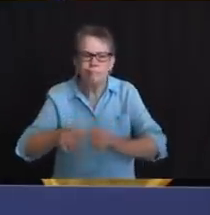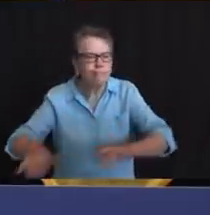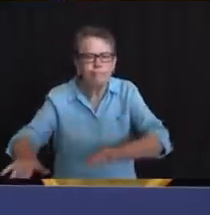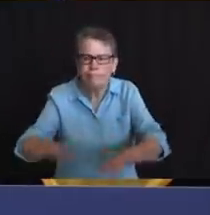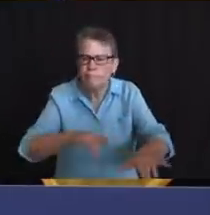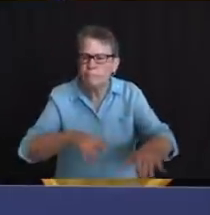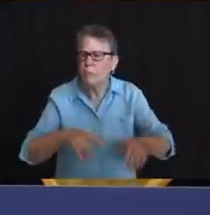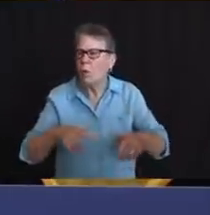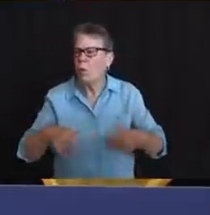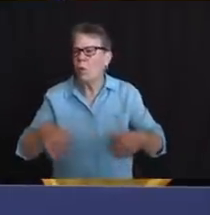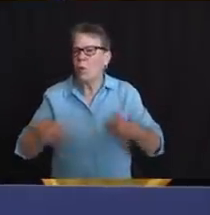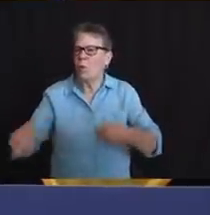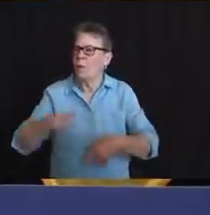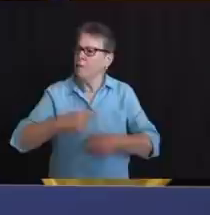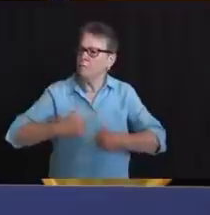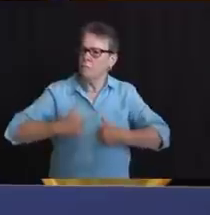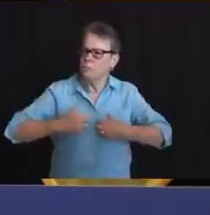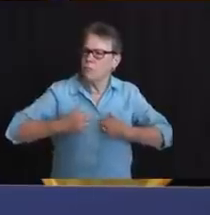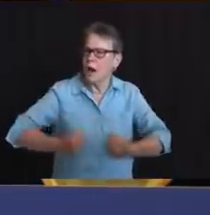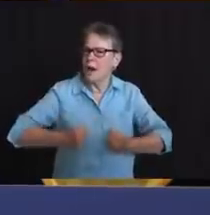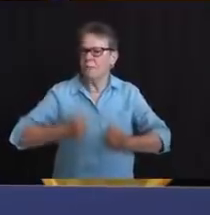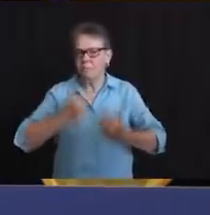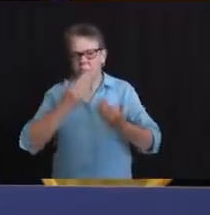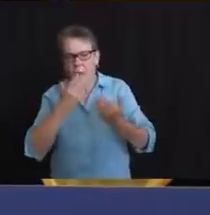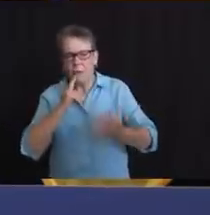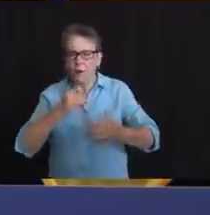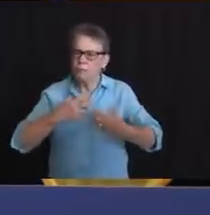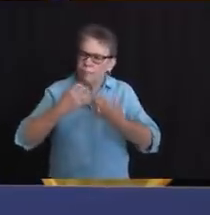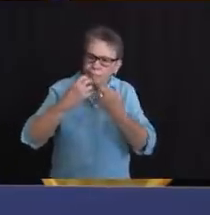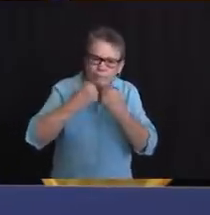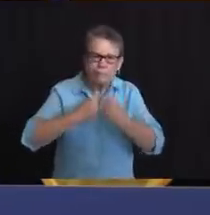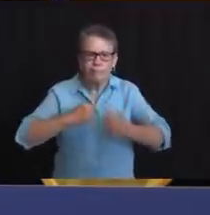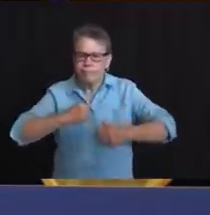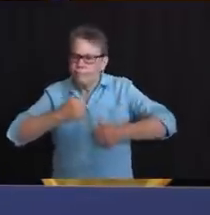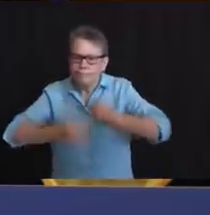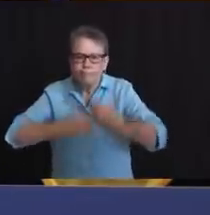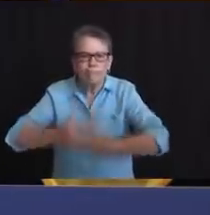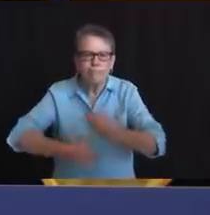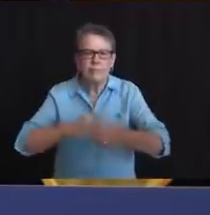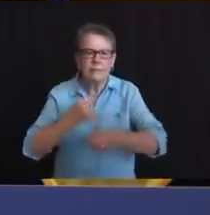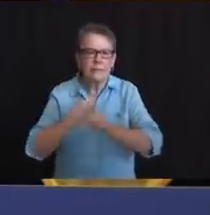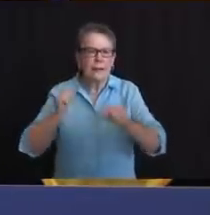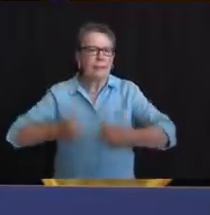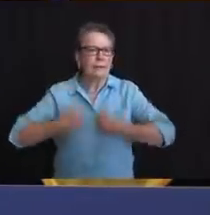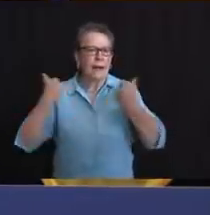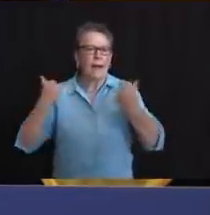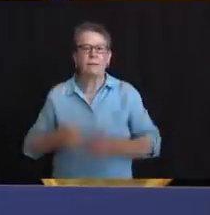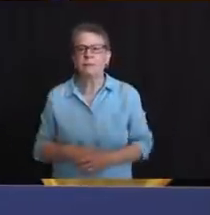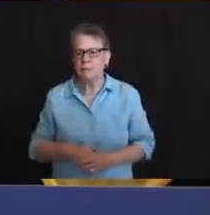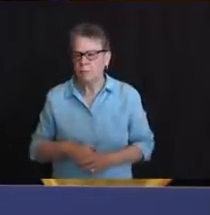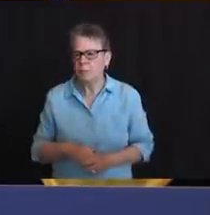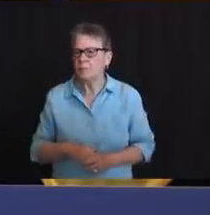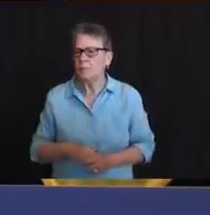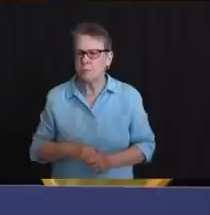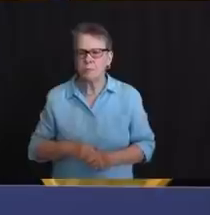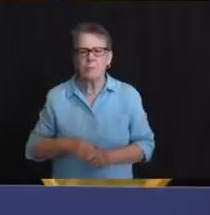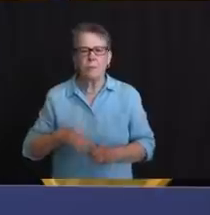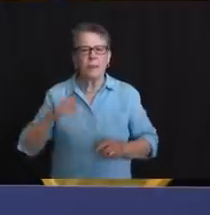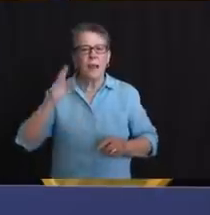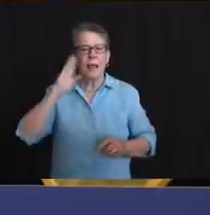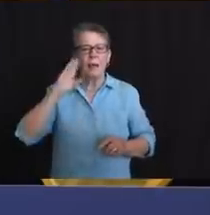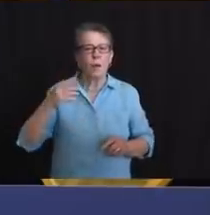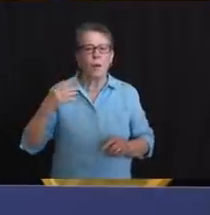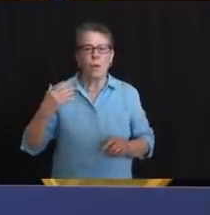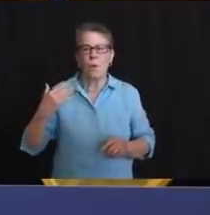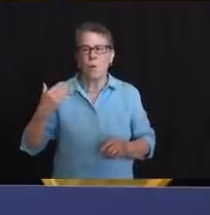I lost you. Martell, I think we'll start over here with Dustin. I think we'll be in this, I know Wednesday we were on the road last week. I think we're